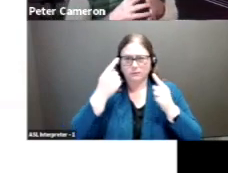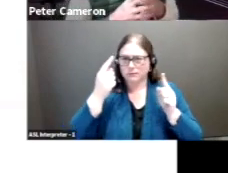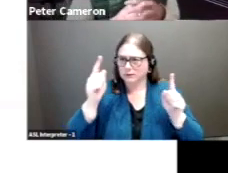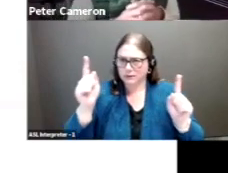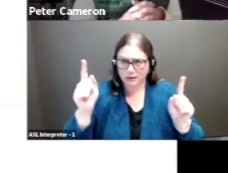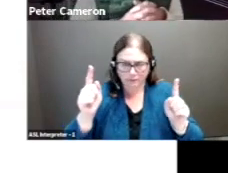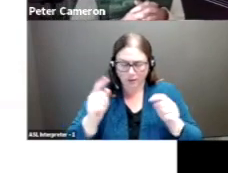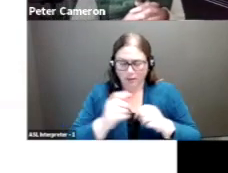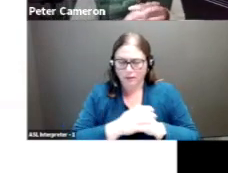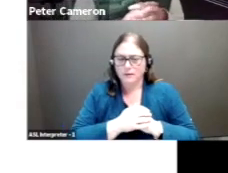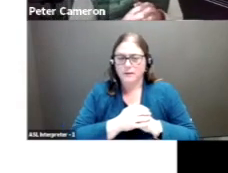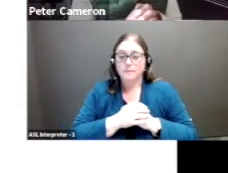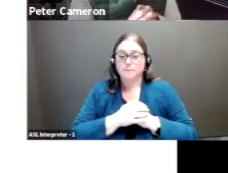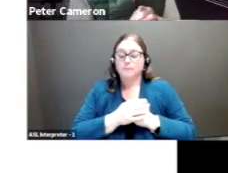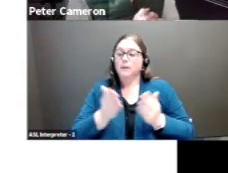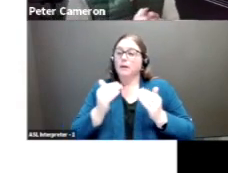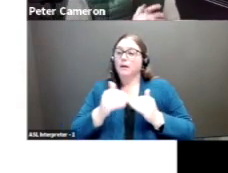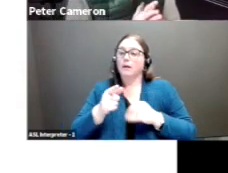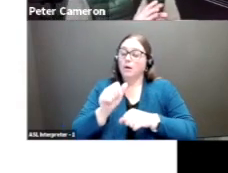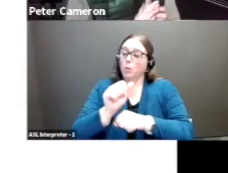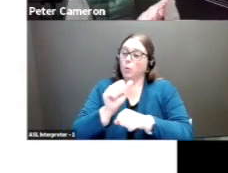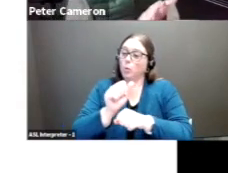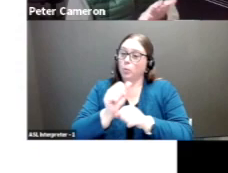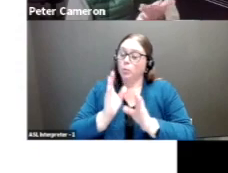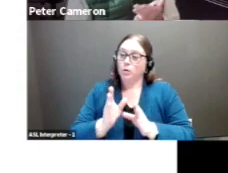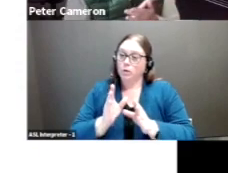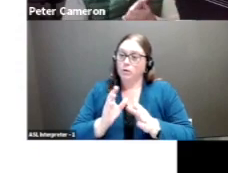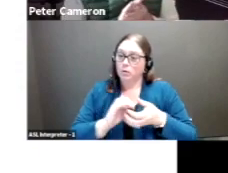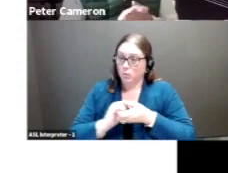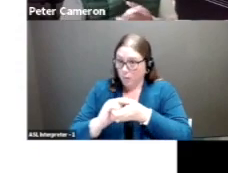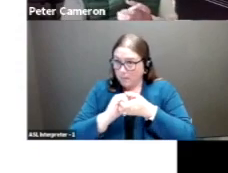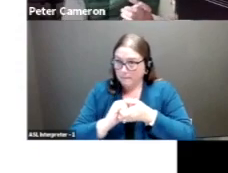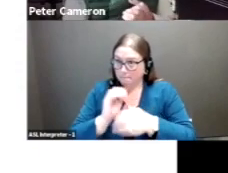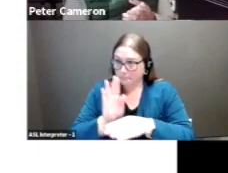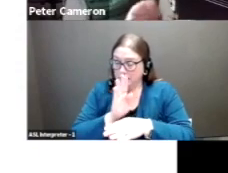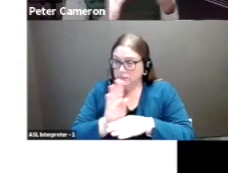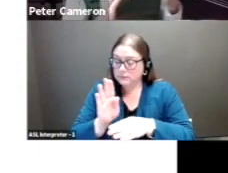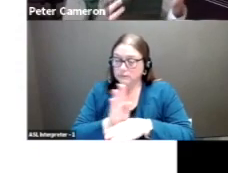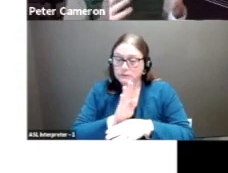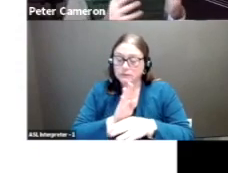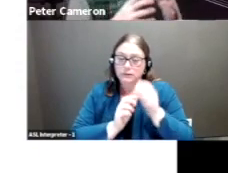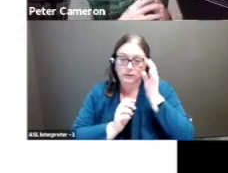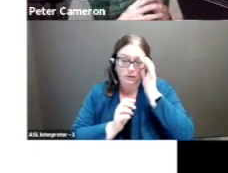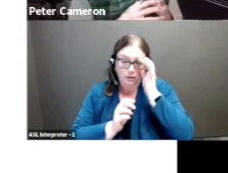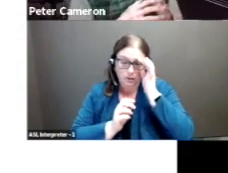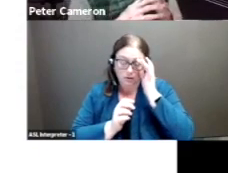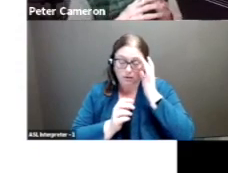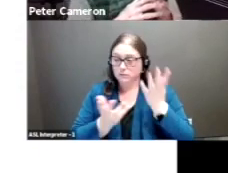the next model is a worker co-op. And by the name,